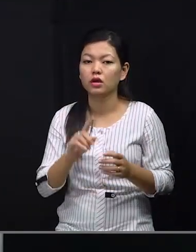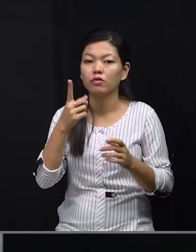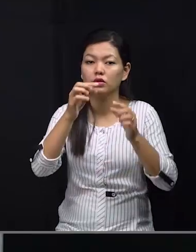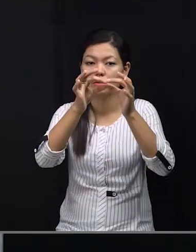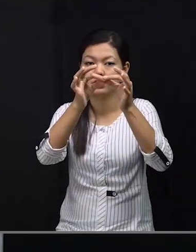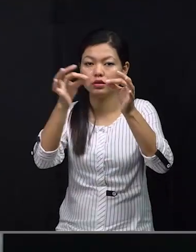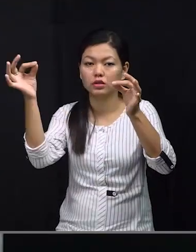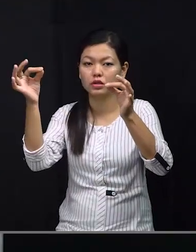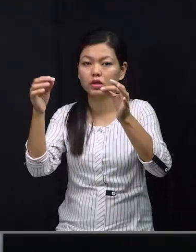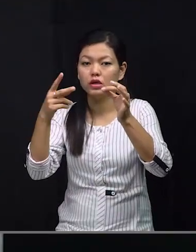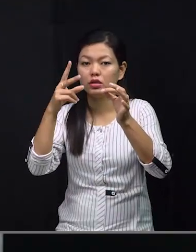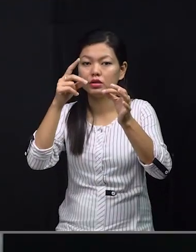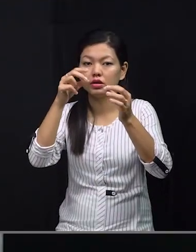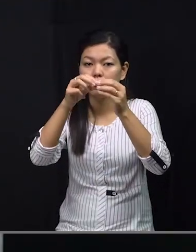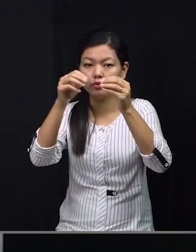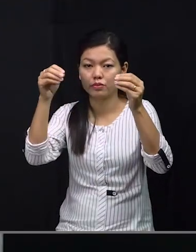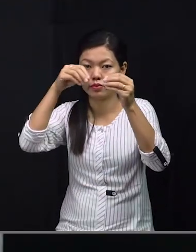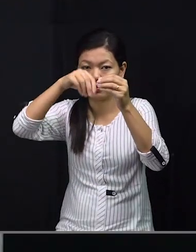compound,